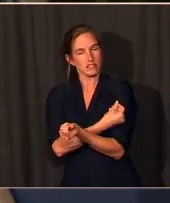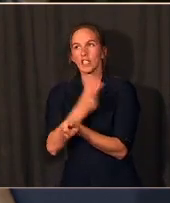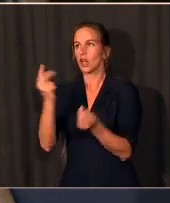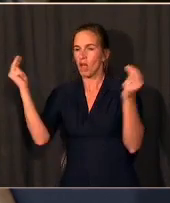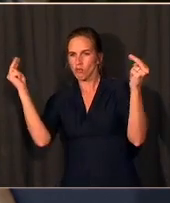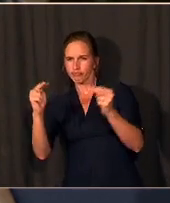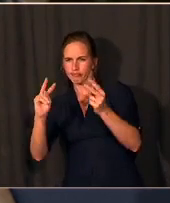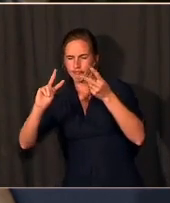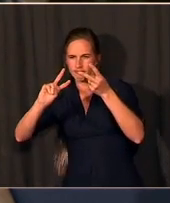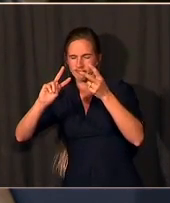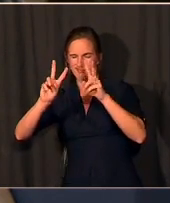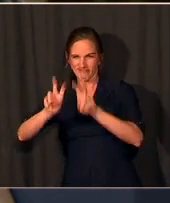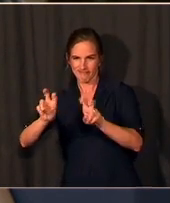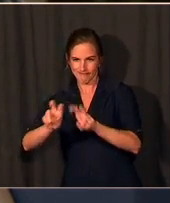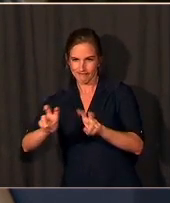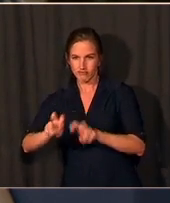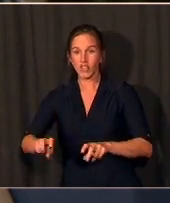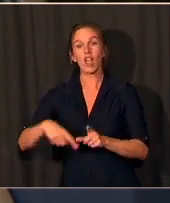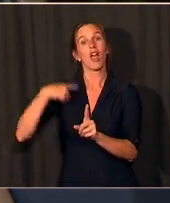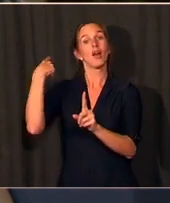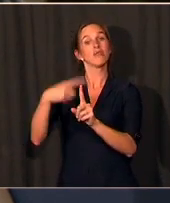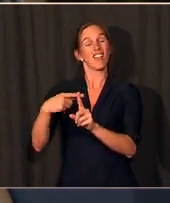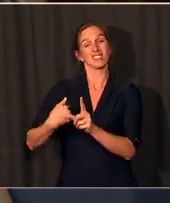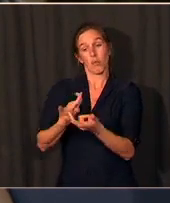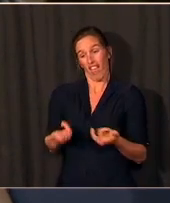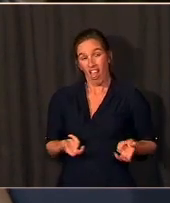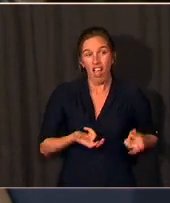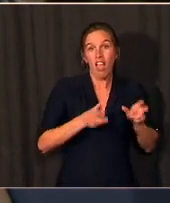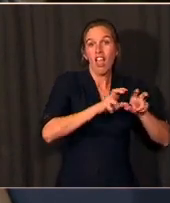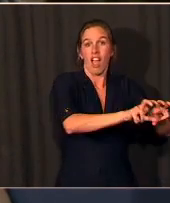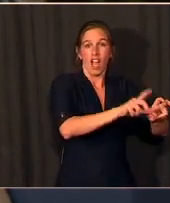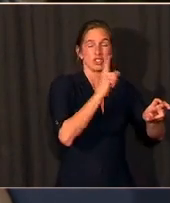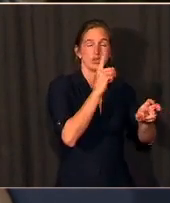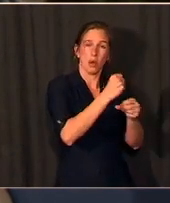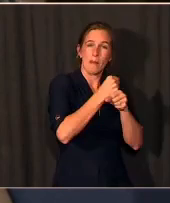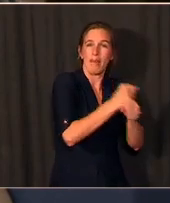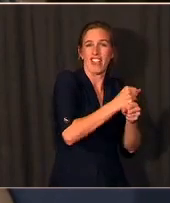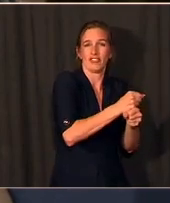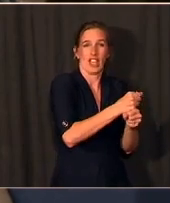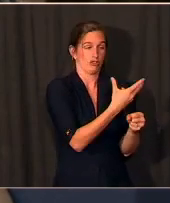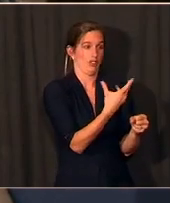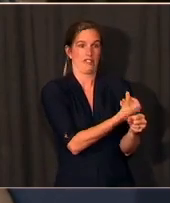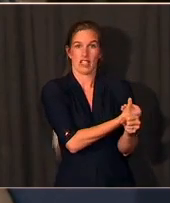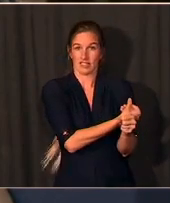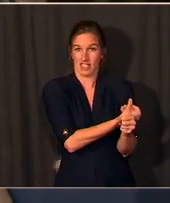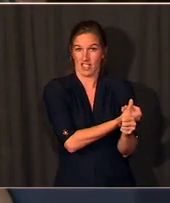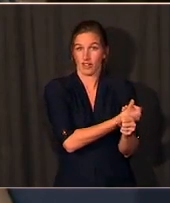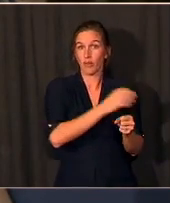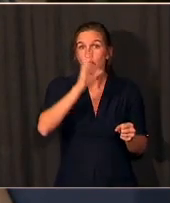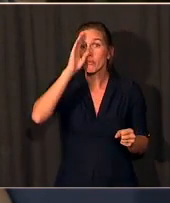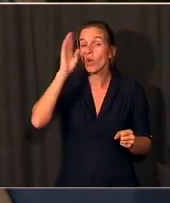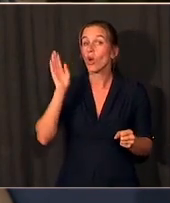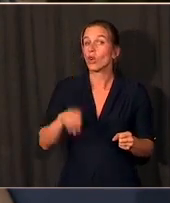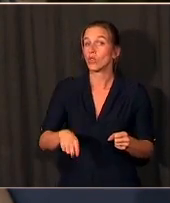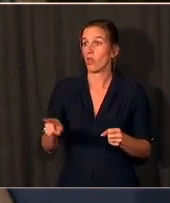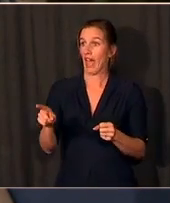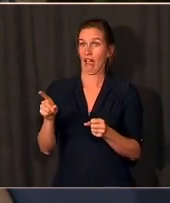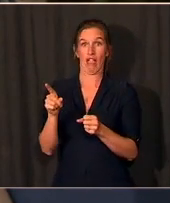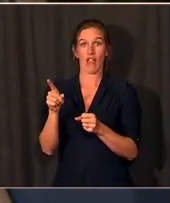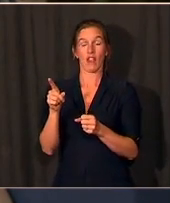very significantly in the manufacturing of this vaccine in such a way as to, when we have the